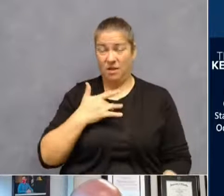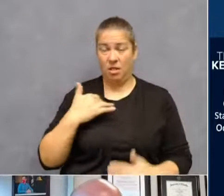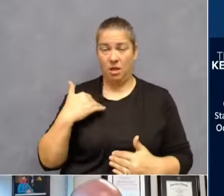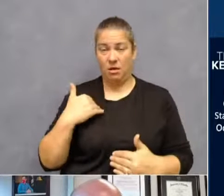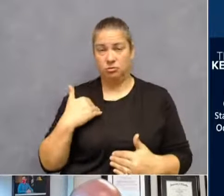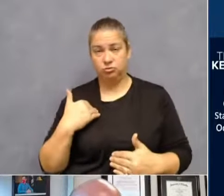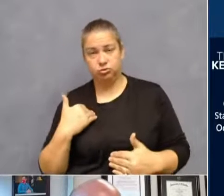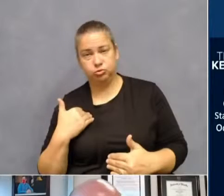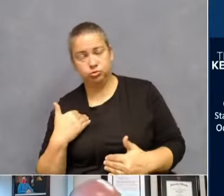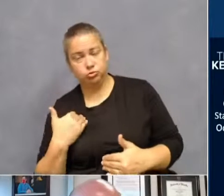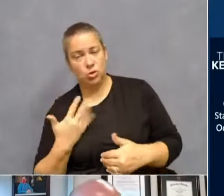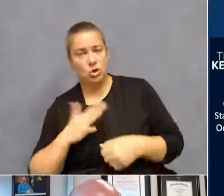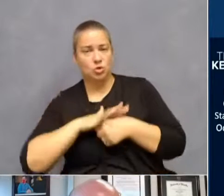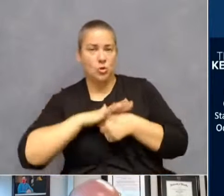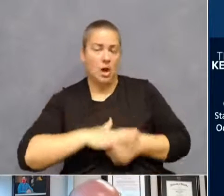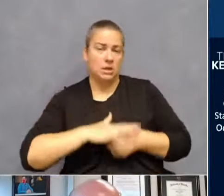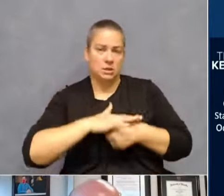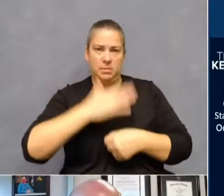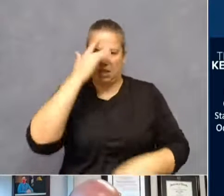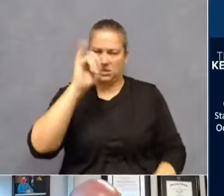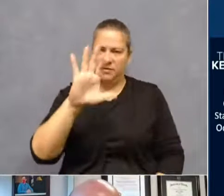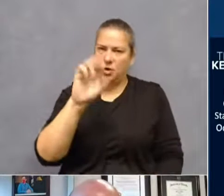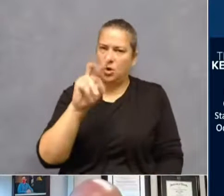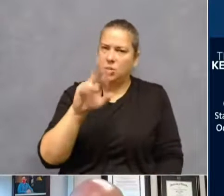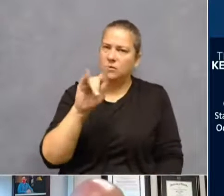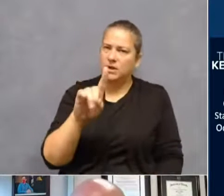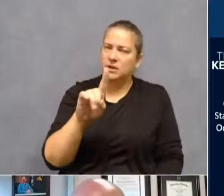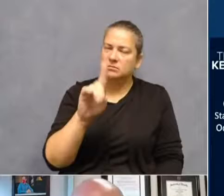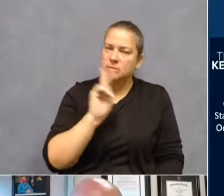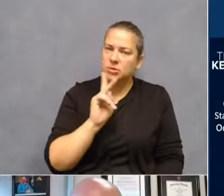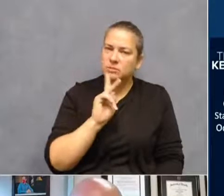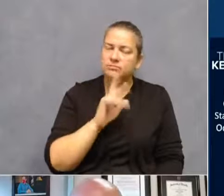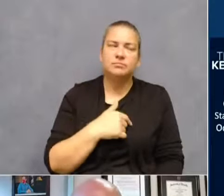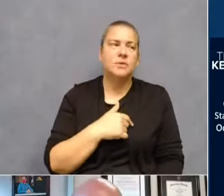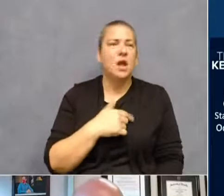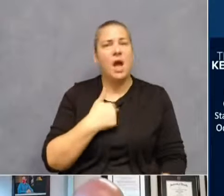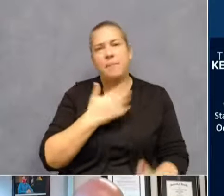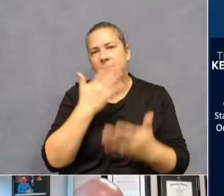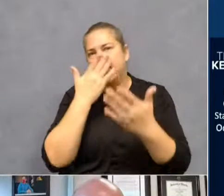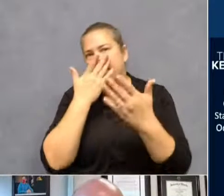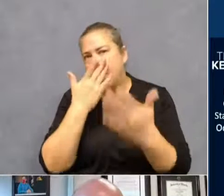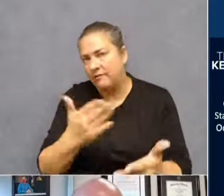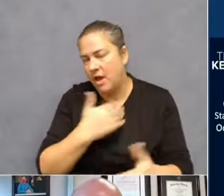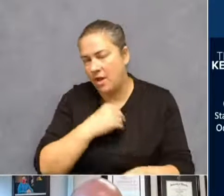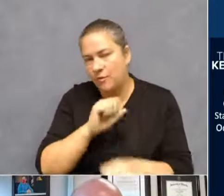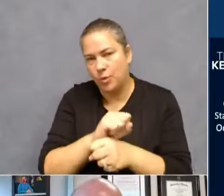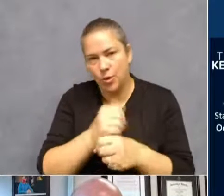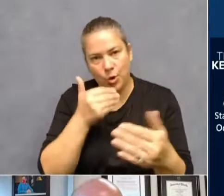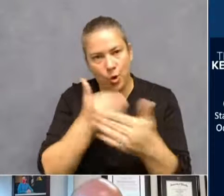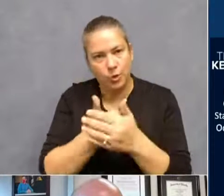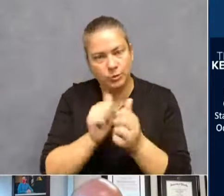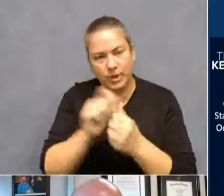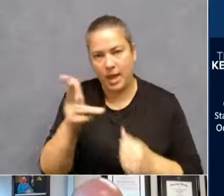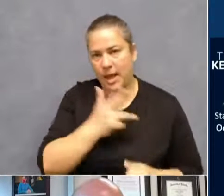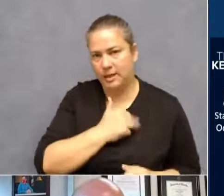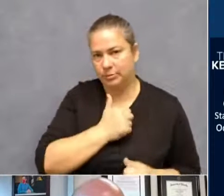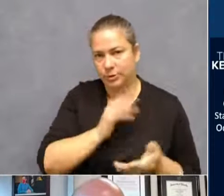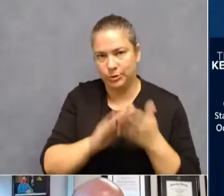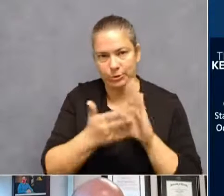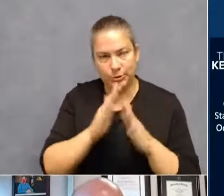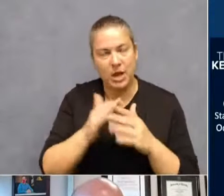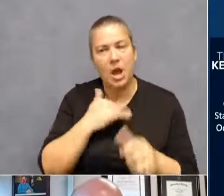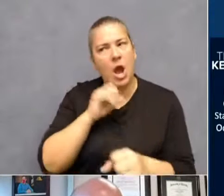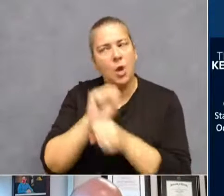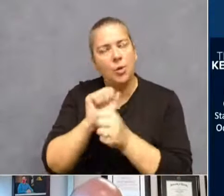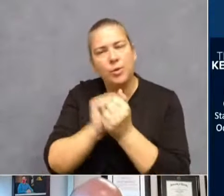very grateful to the hospital community. I've had the chance to work with them pretty closely over the last 7 months, and am very grateful